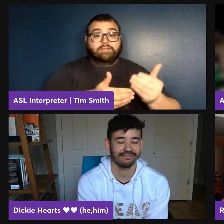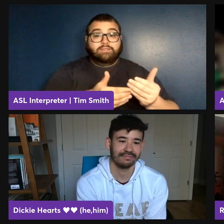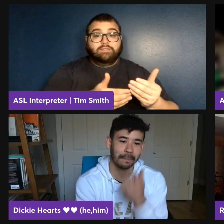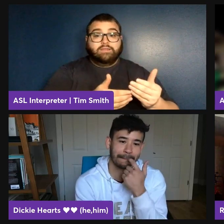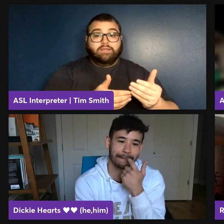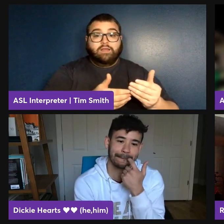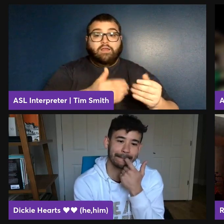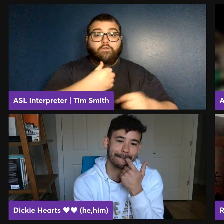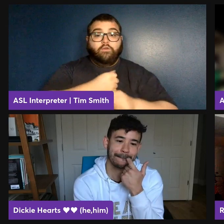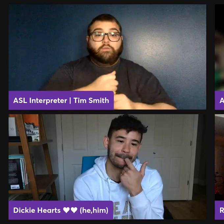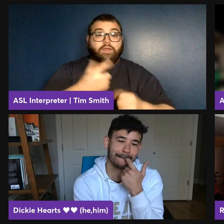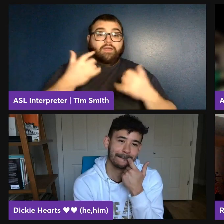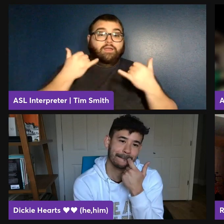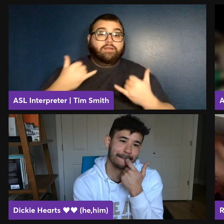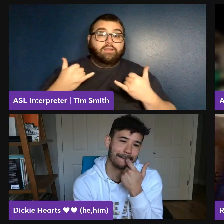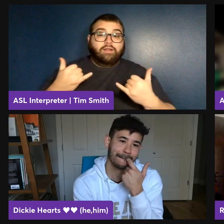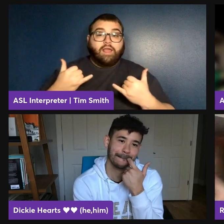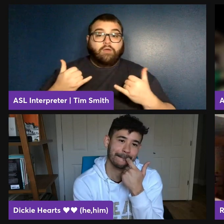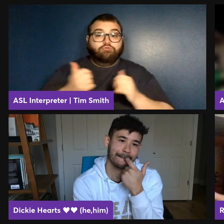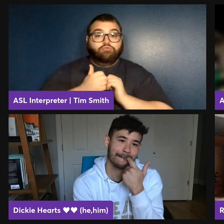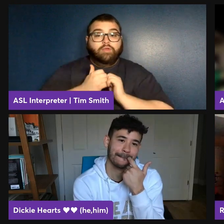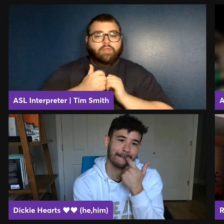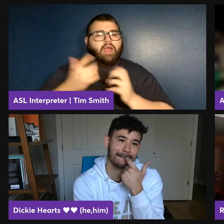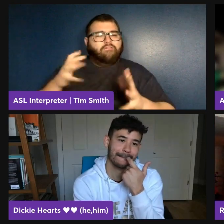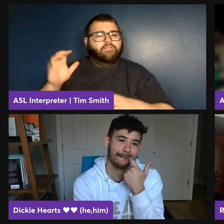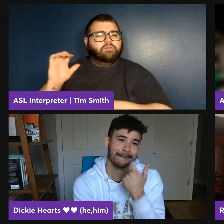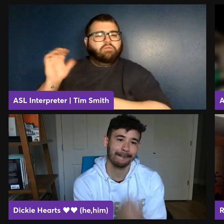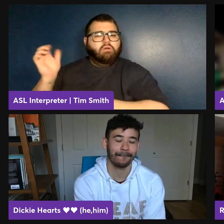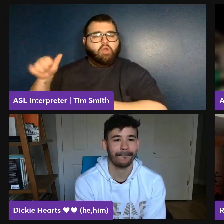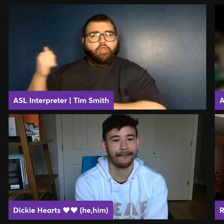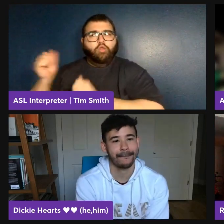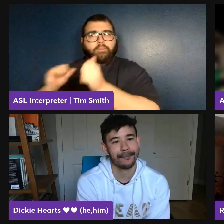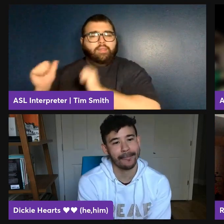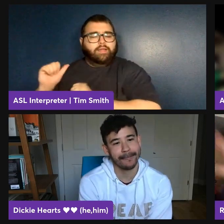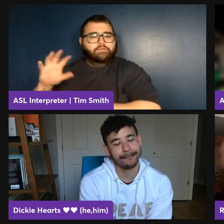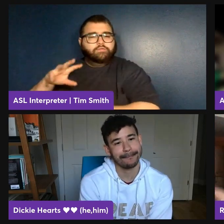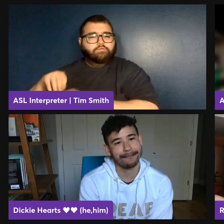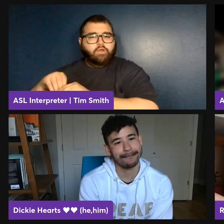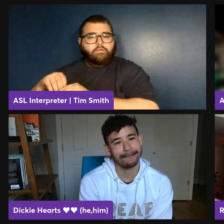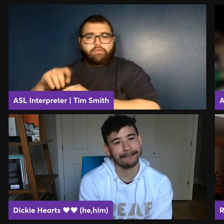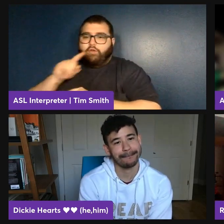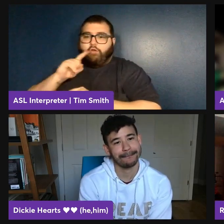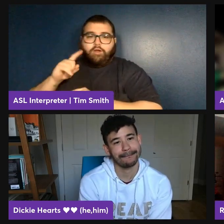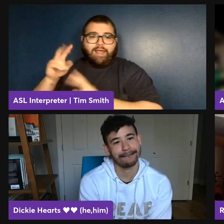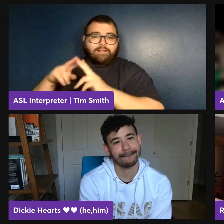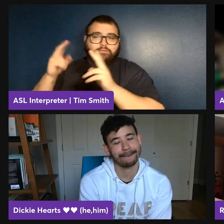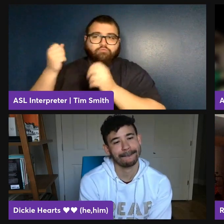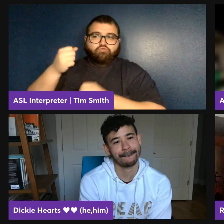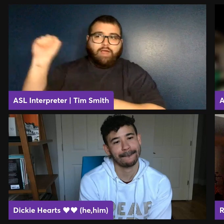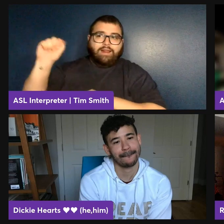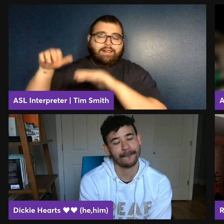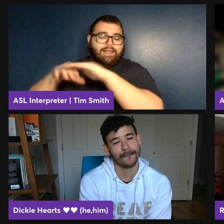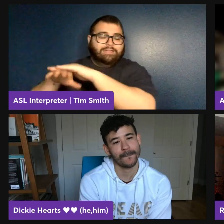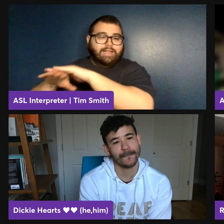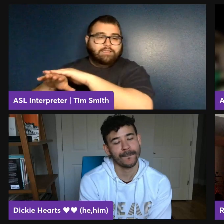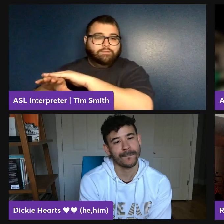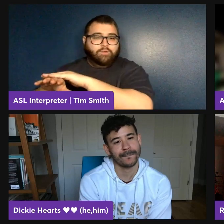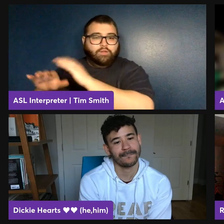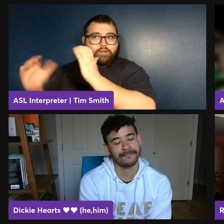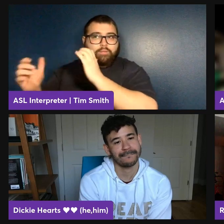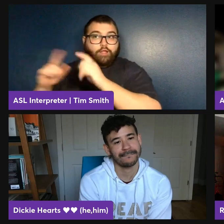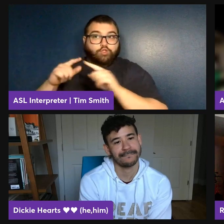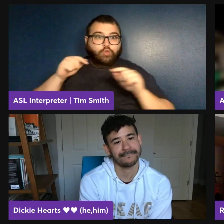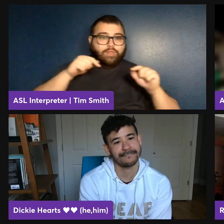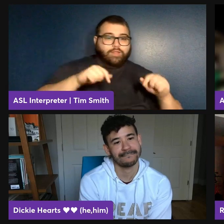making now together. And I have made other plays that are not as radically accessible as this by far. And